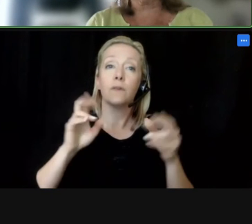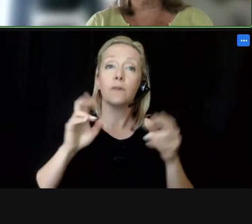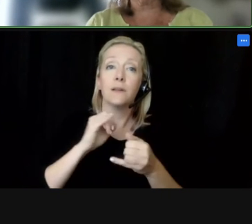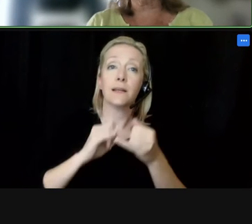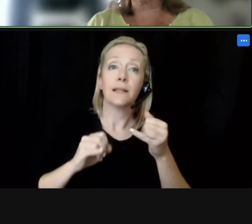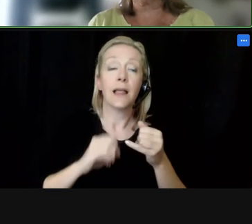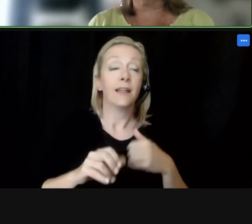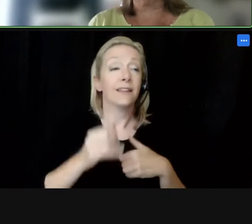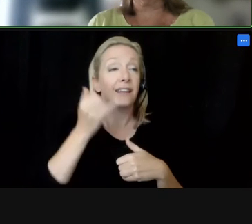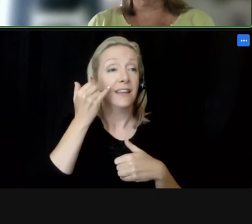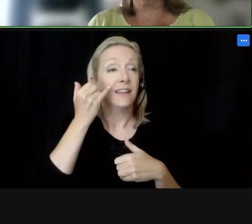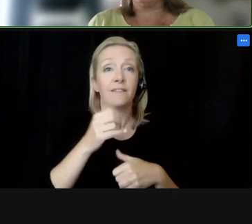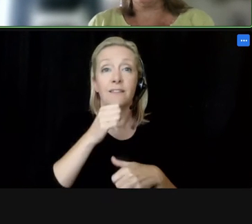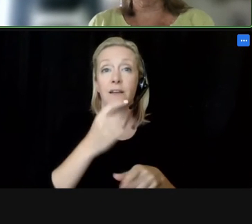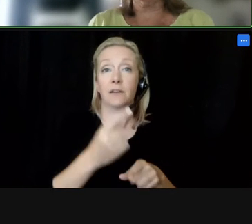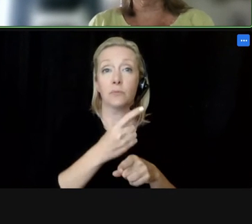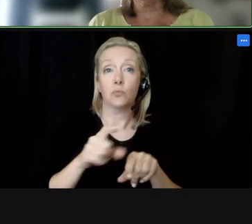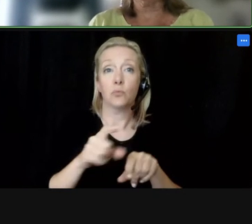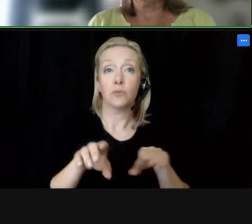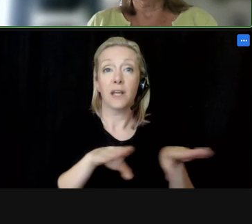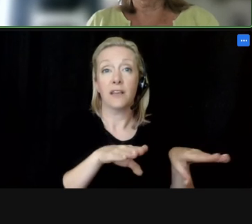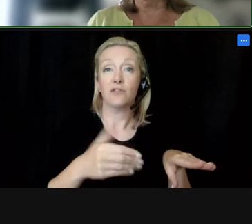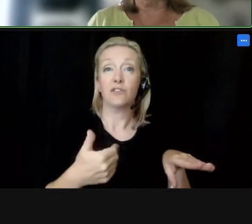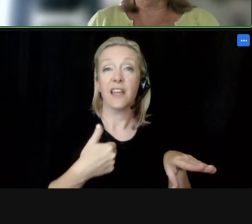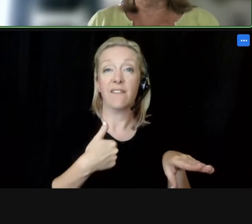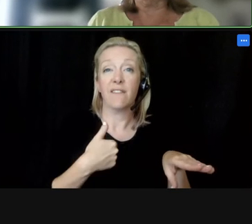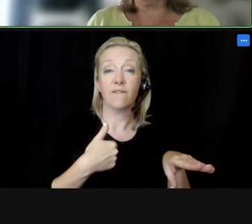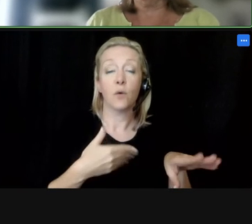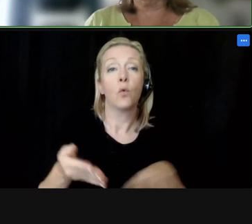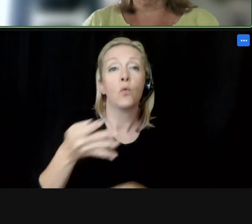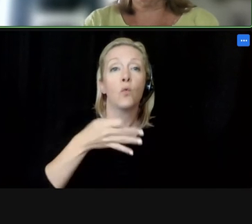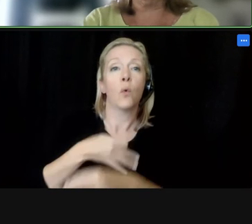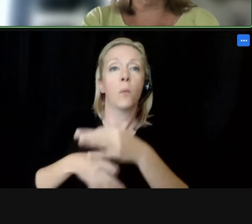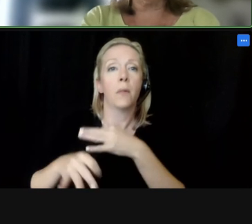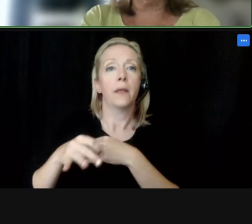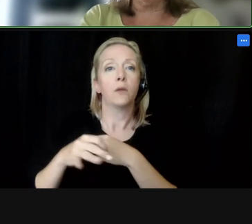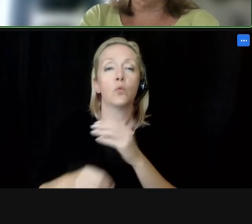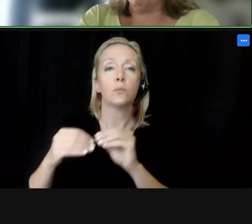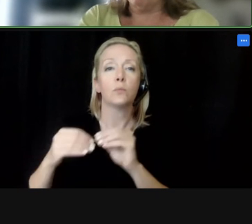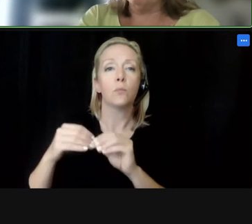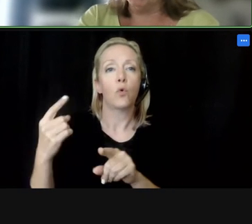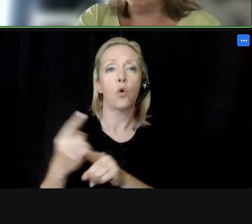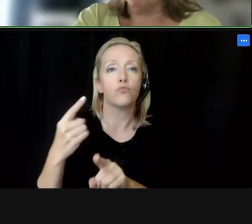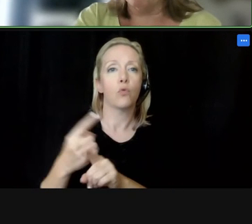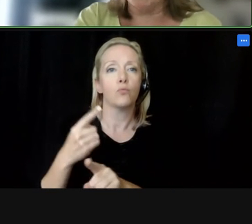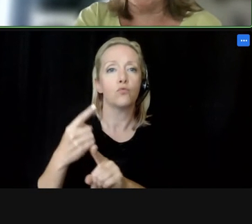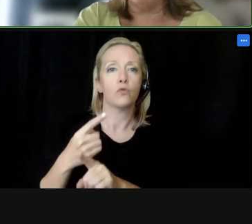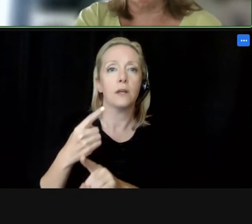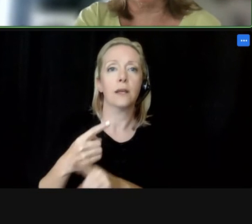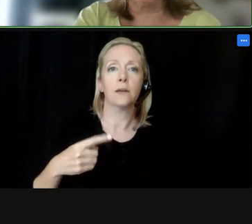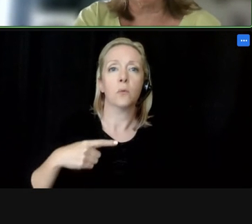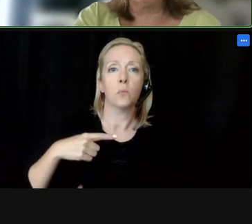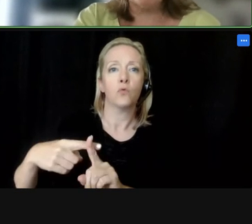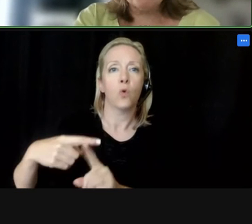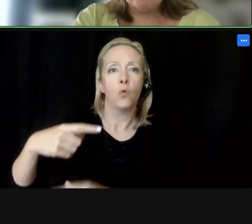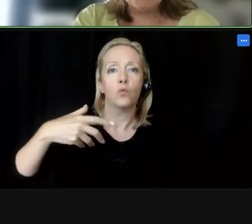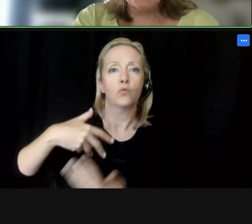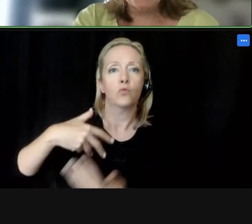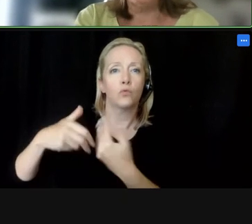to replace those inappropriate behaviors with what we call appropriate and pro-social